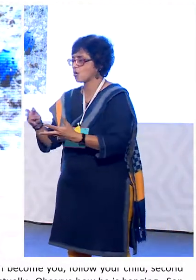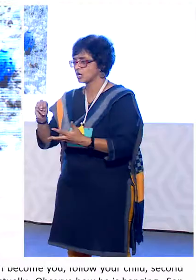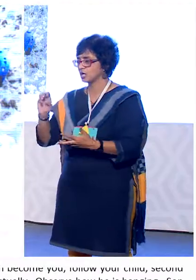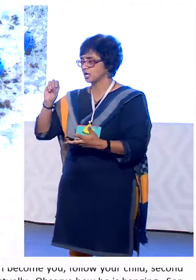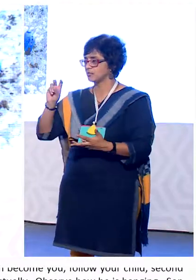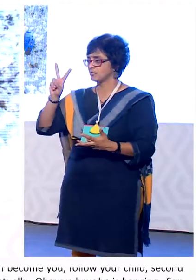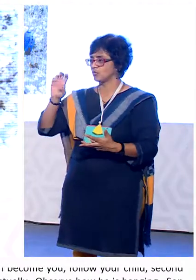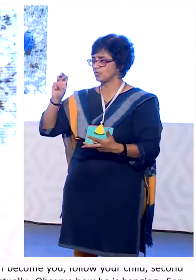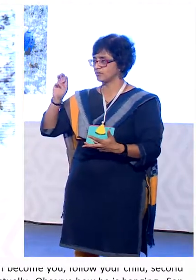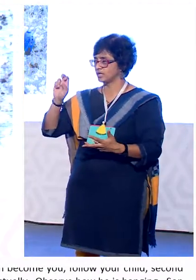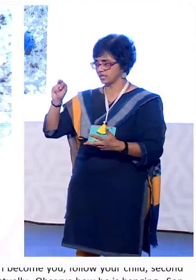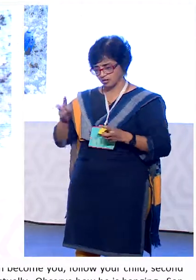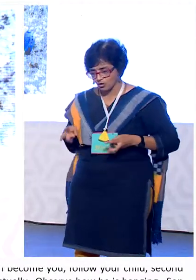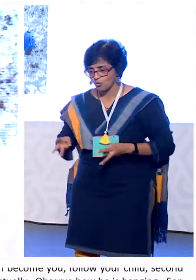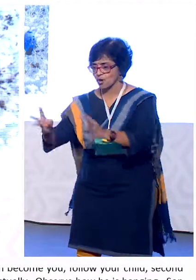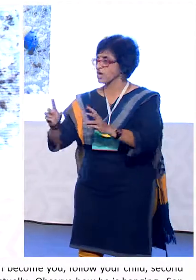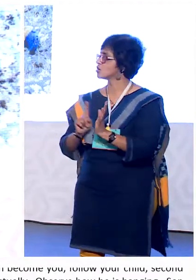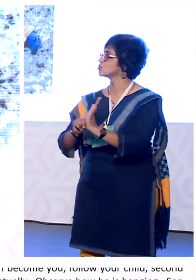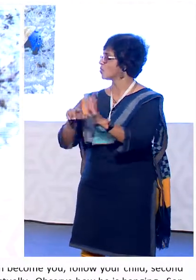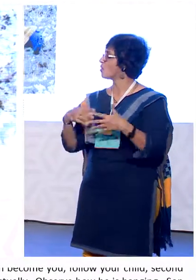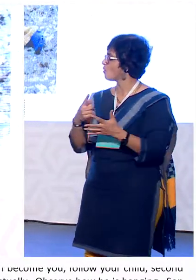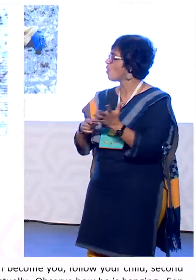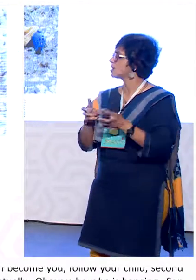Rupert Isaacson saying, right, exactly.